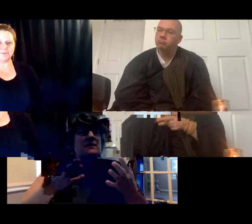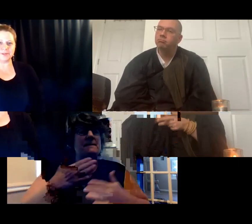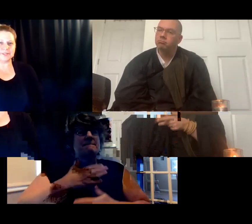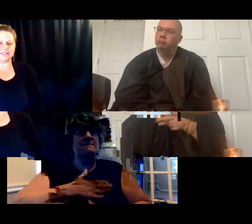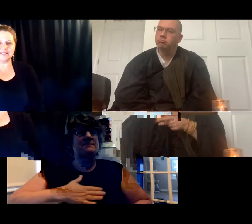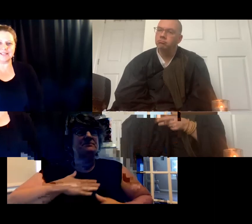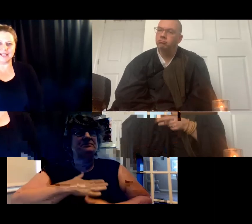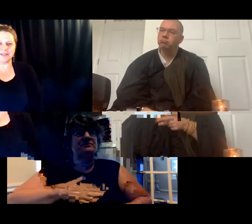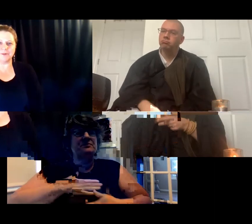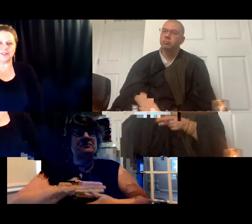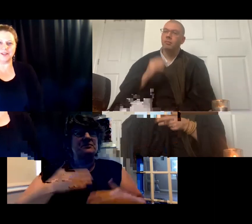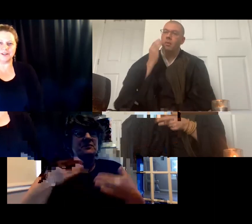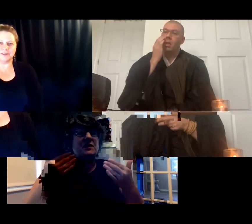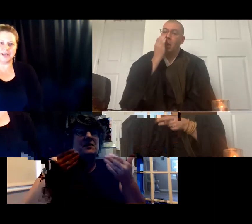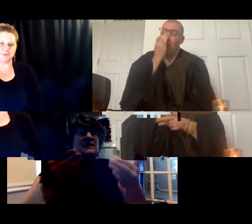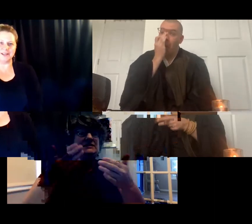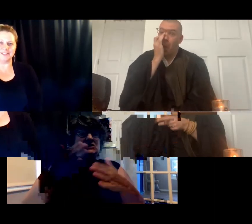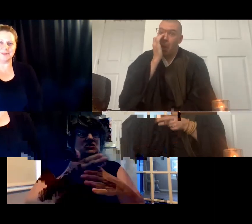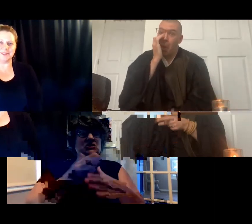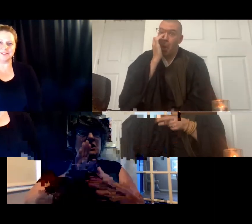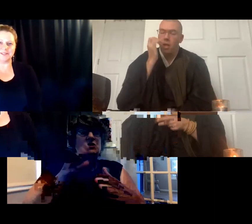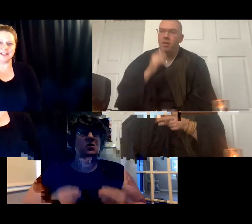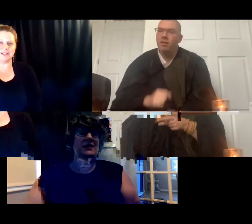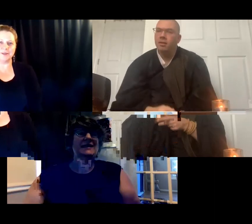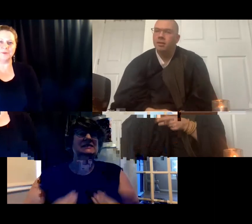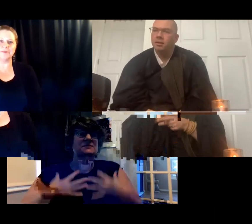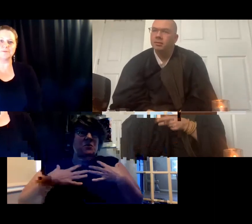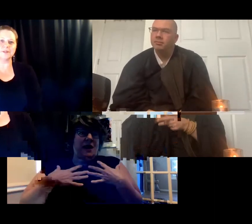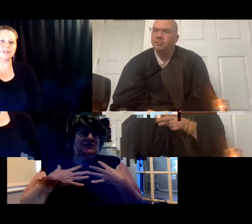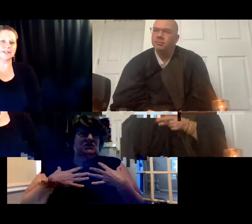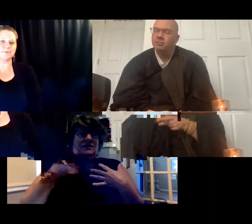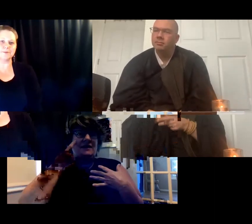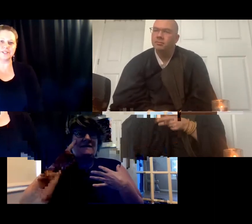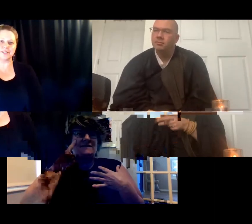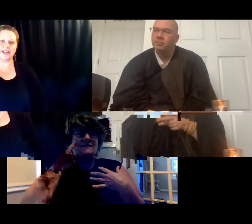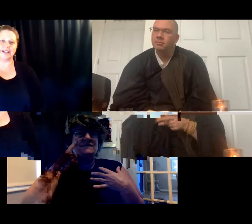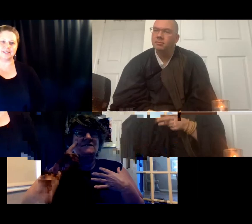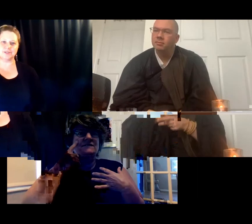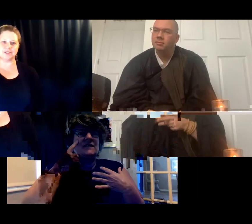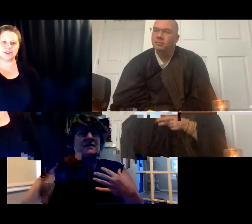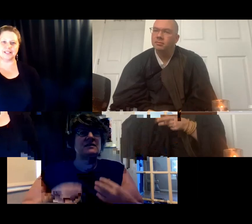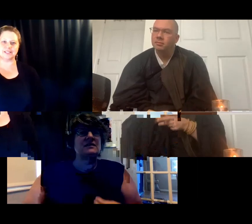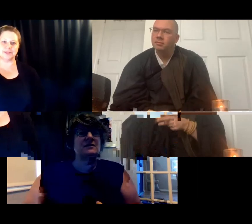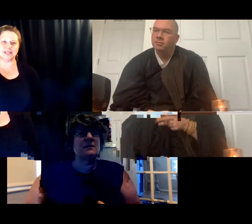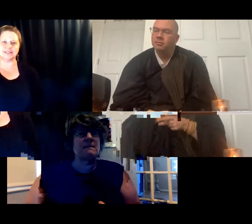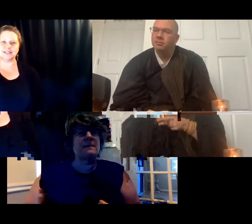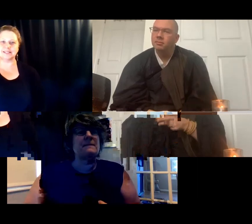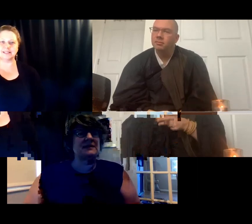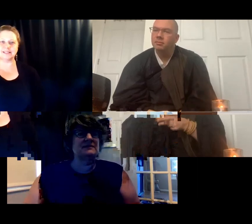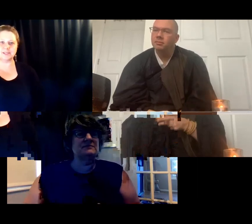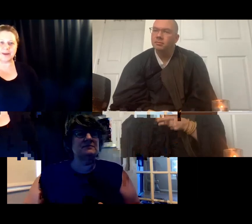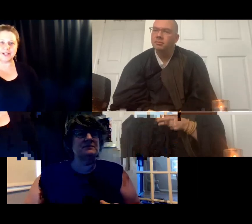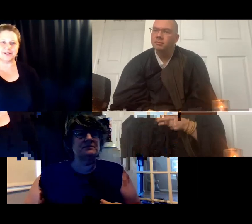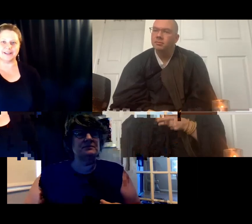The person didn't say what their name was, but they're saying, we really appreciate you sharing this with us.